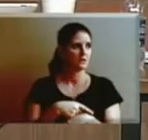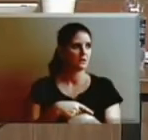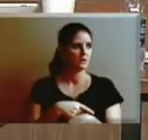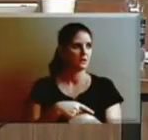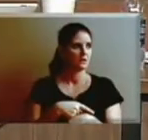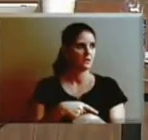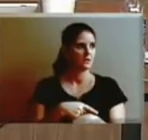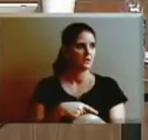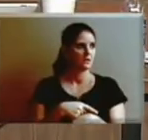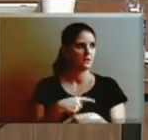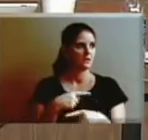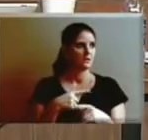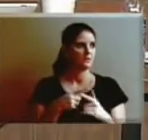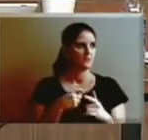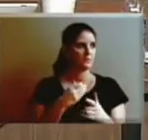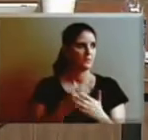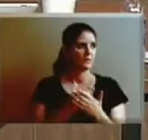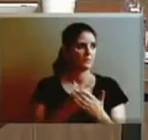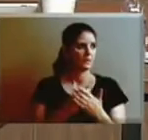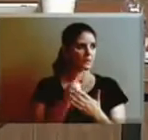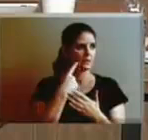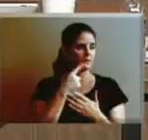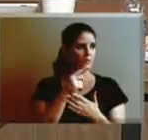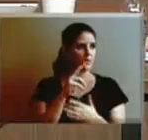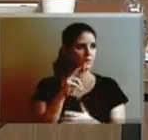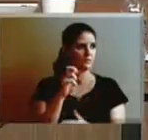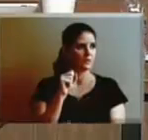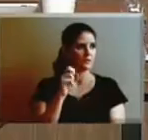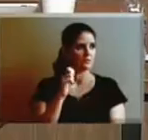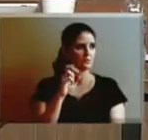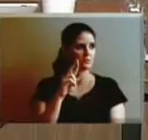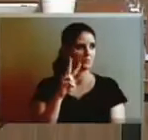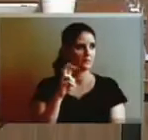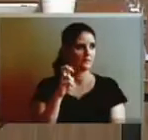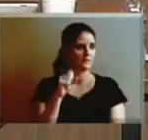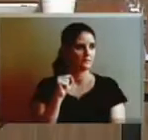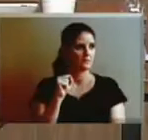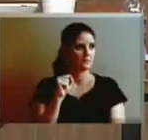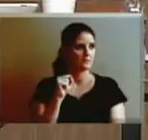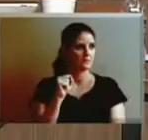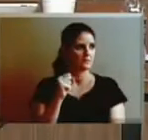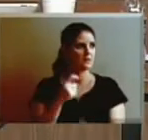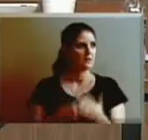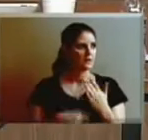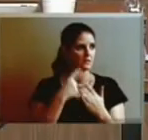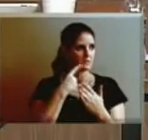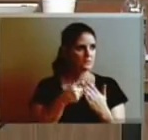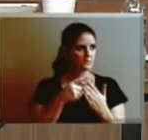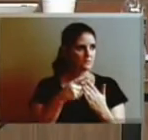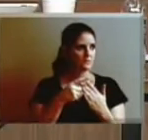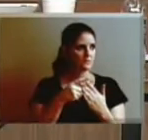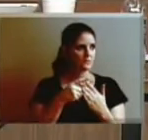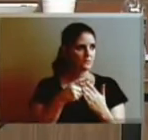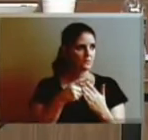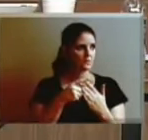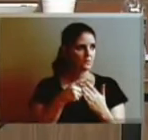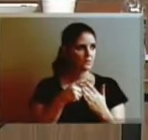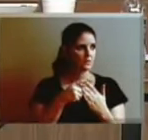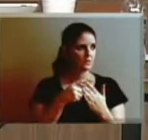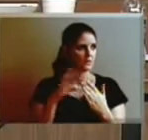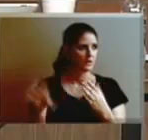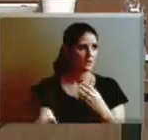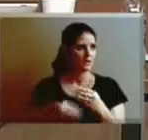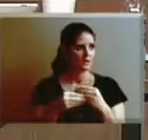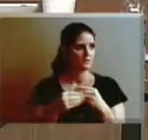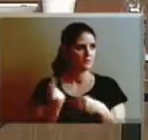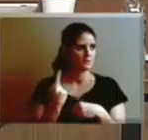a drawdown from reserves. Do I understand correctly that the cost of extended day is $7.5 million?